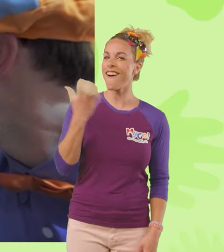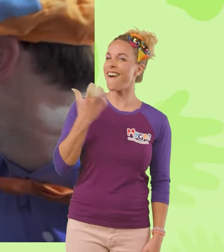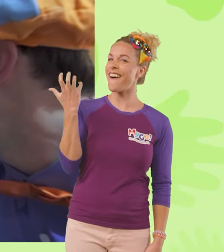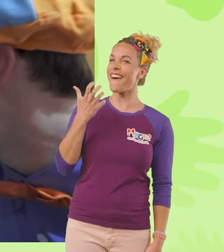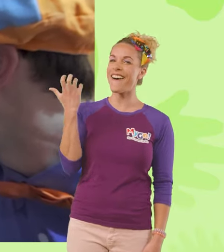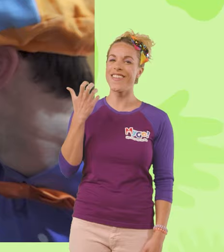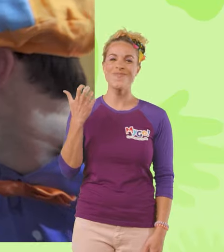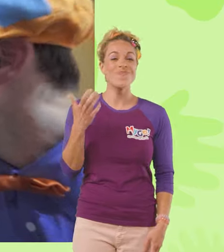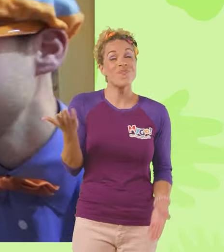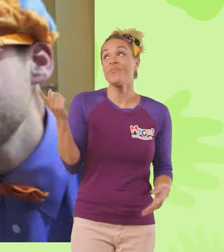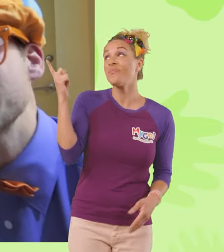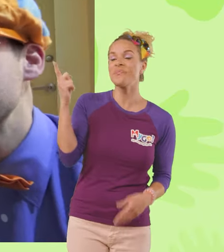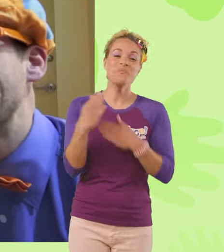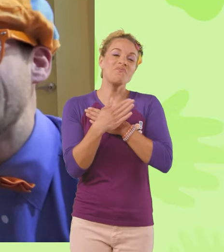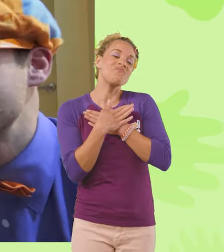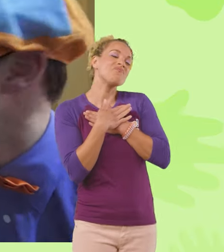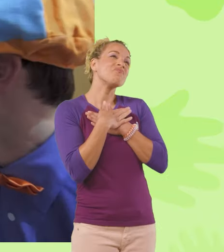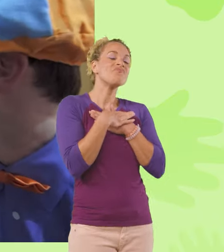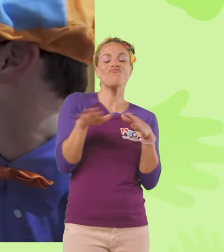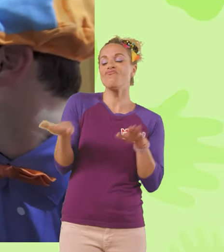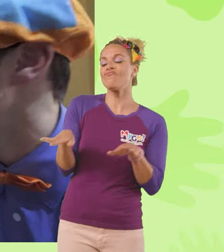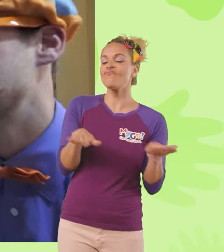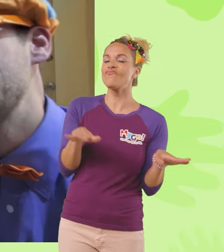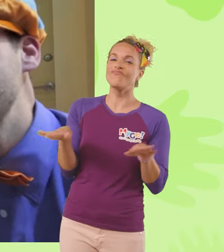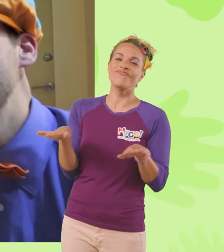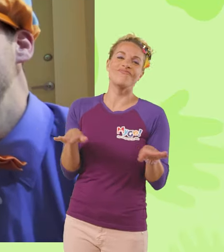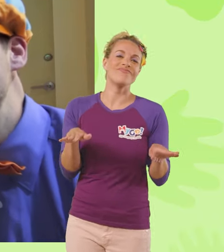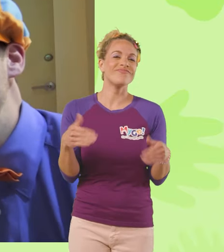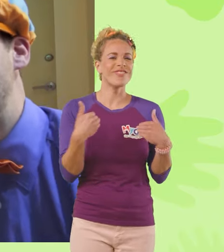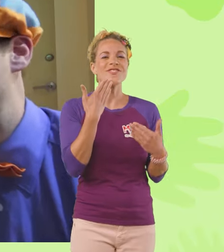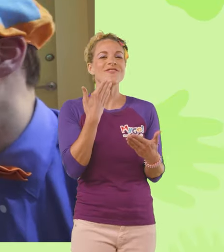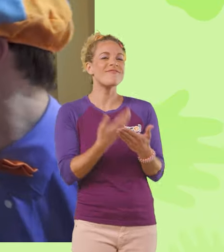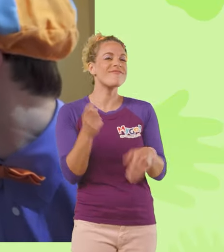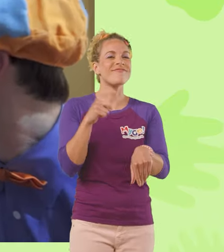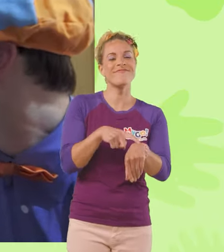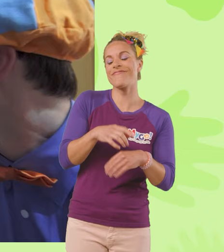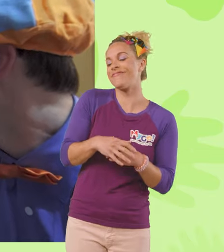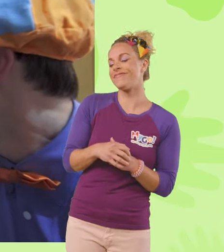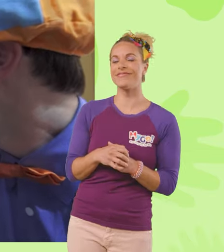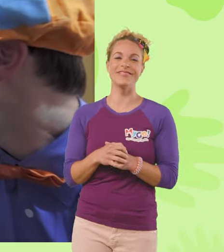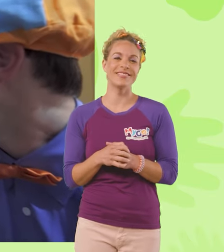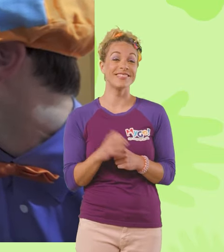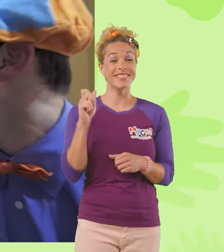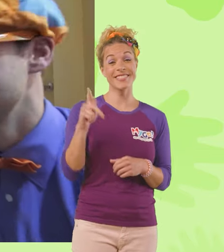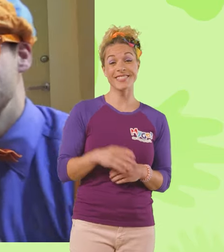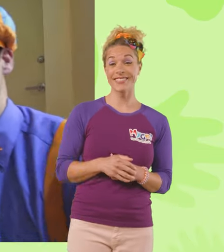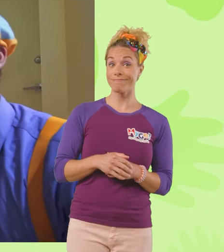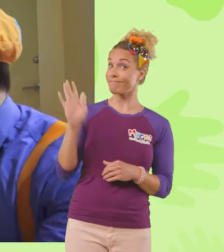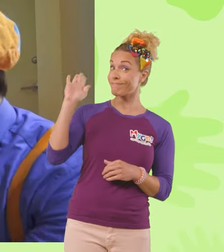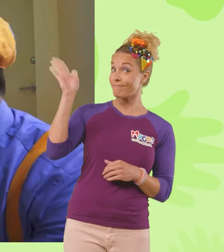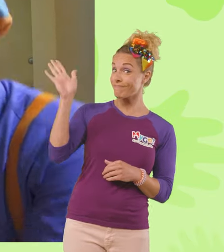Whoa. It's just relaxing. Having a good time. All right.